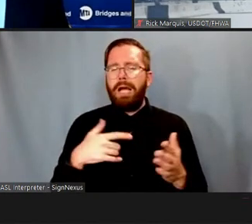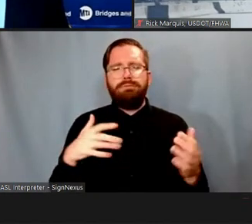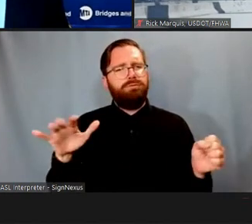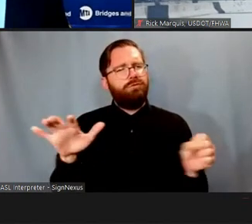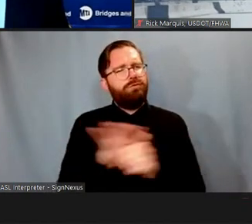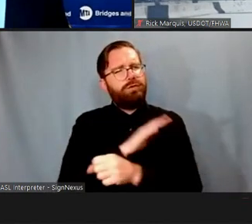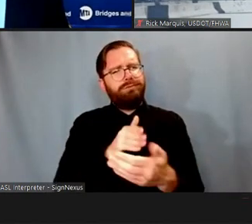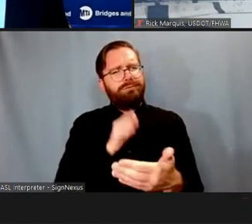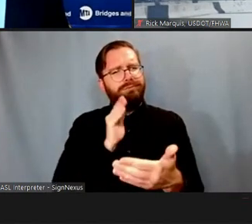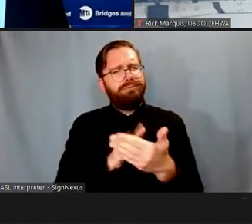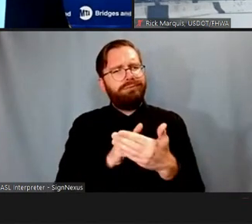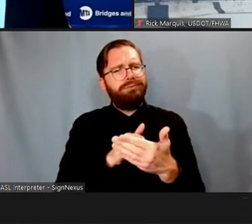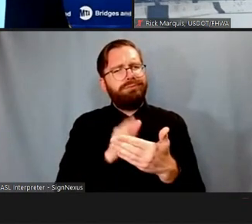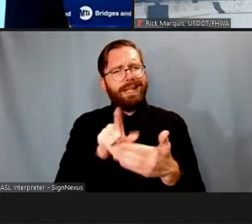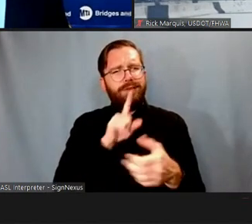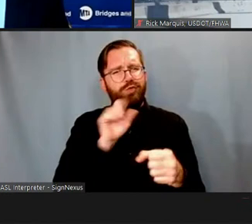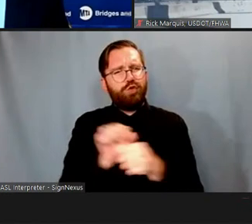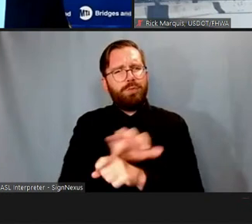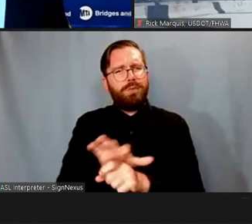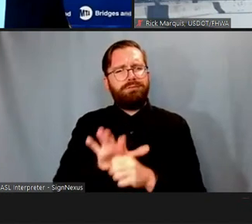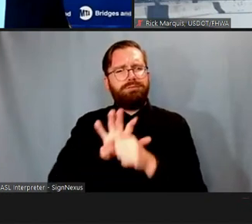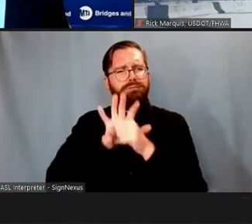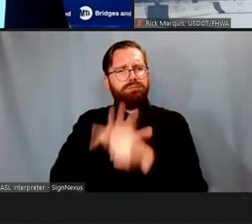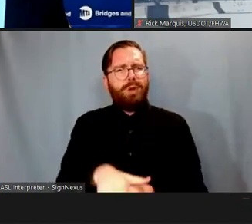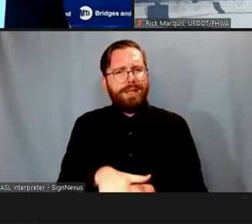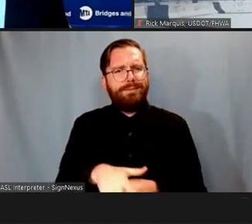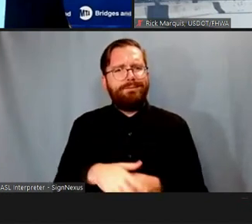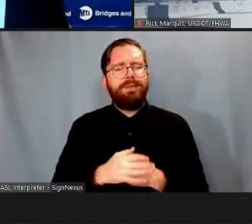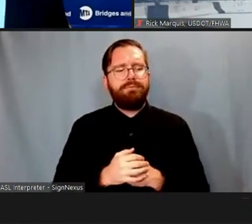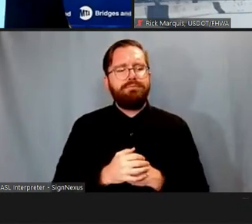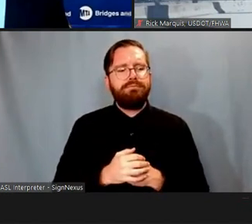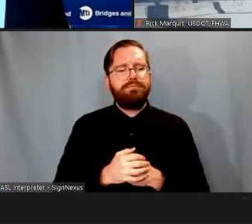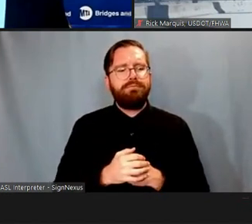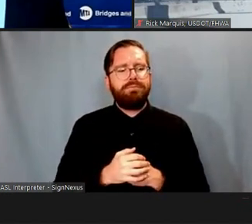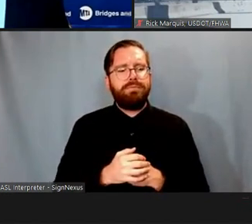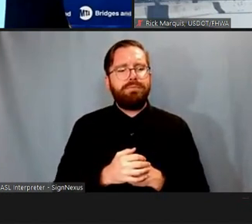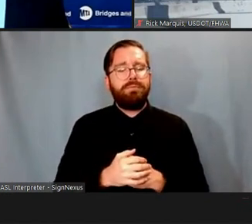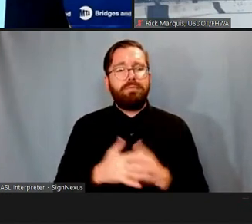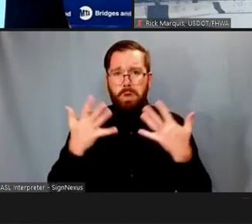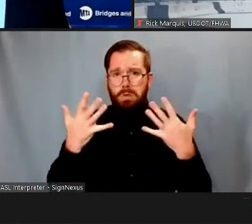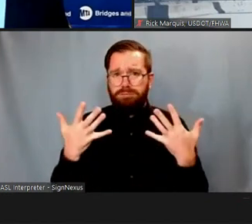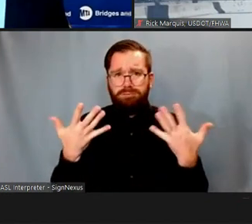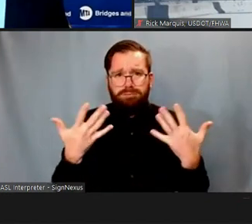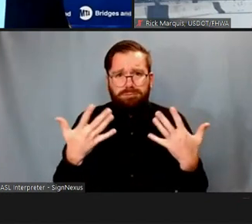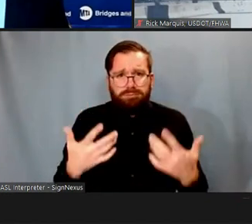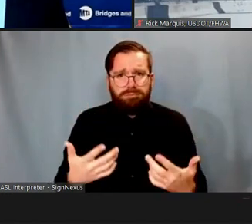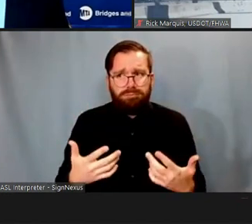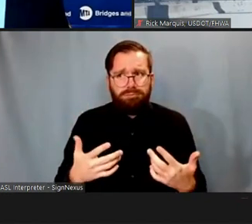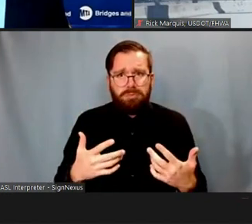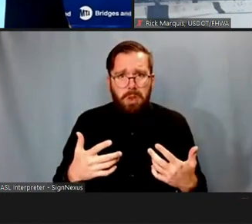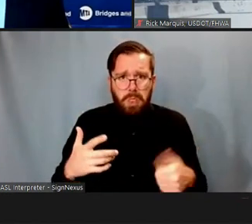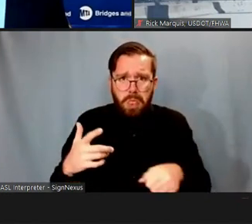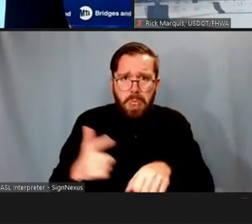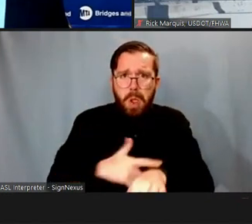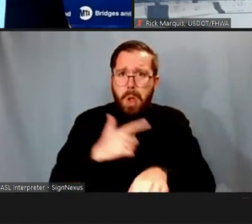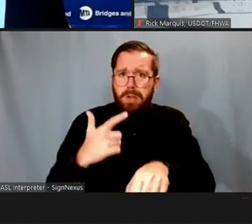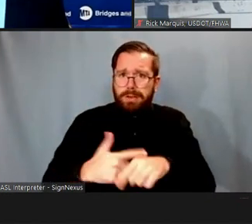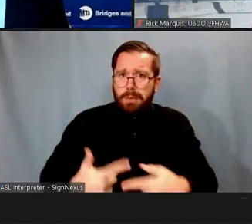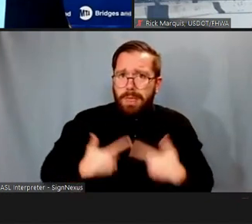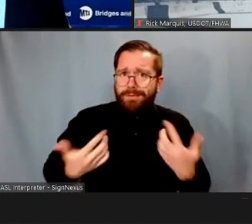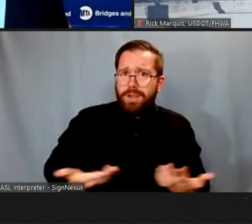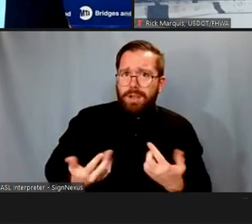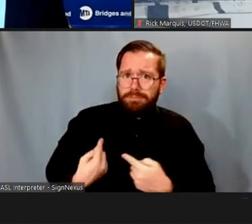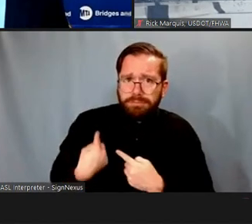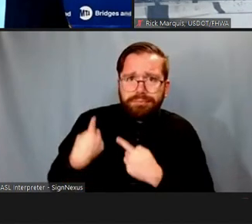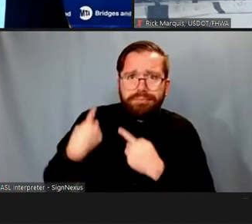oppressive to me as a long-time resident who is already you know a civil servant living in new york